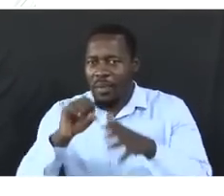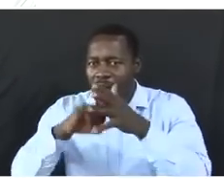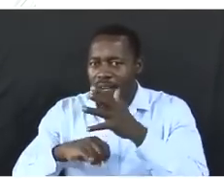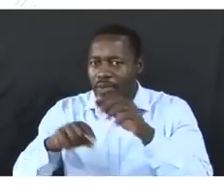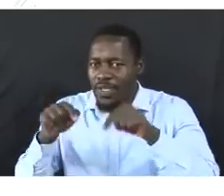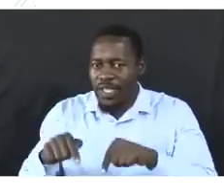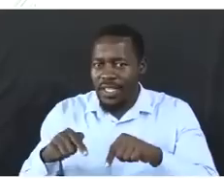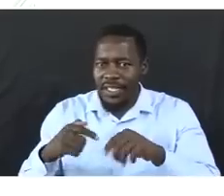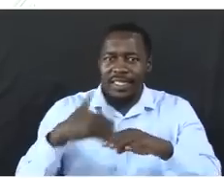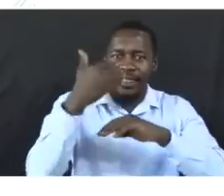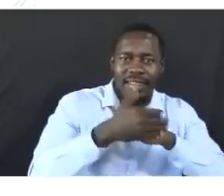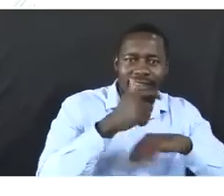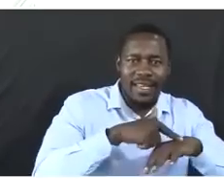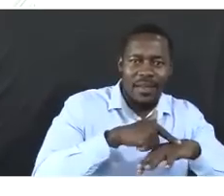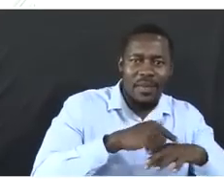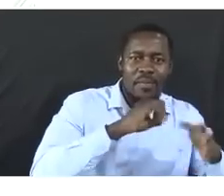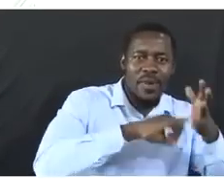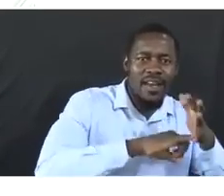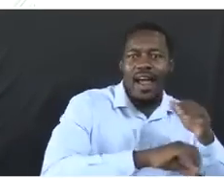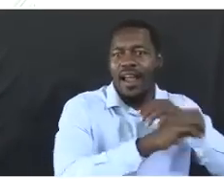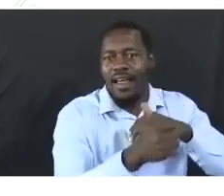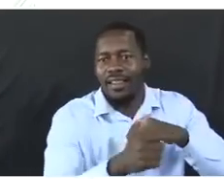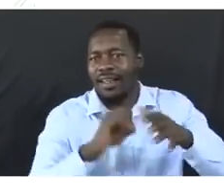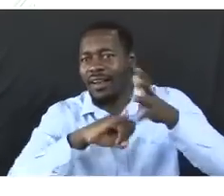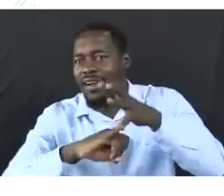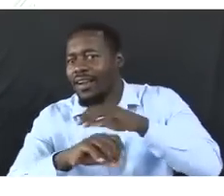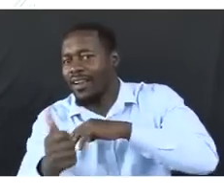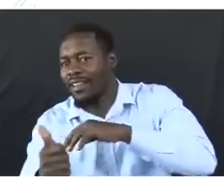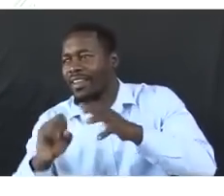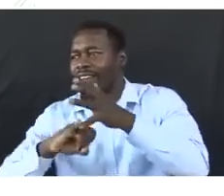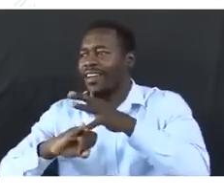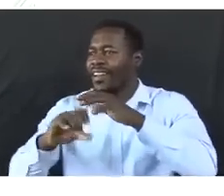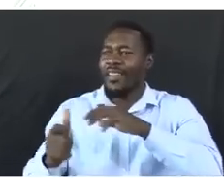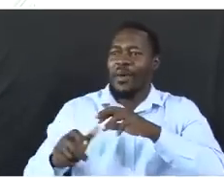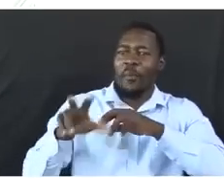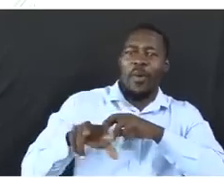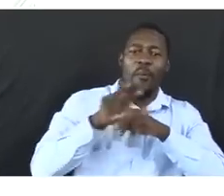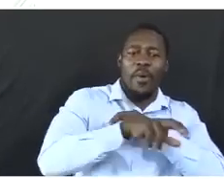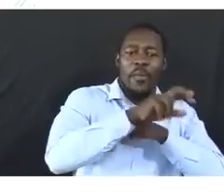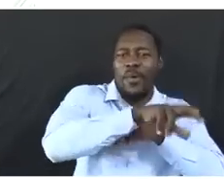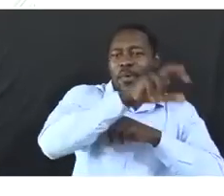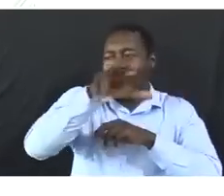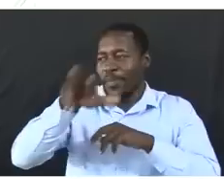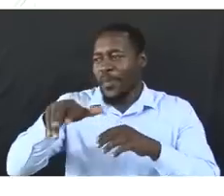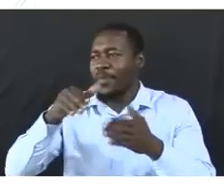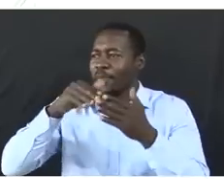Christ permitted us to divorce on grounds of what? Of what?